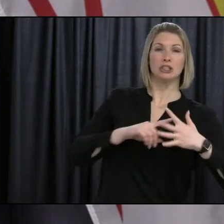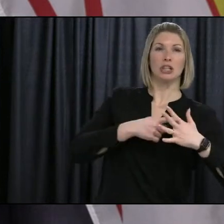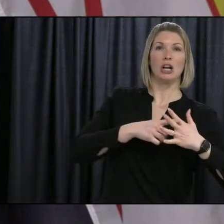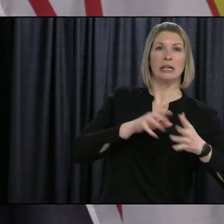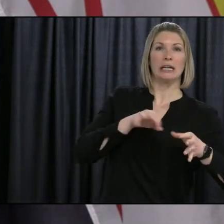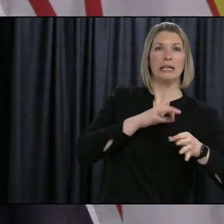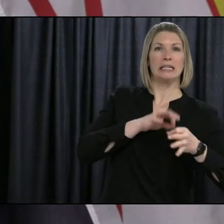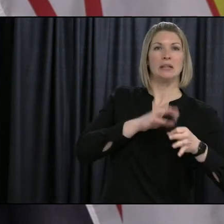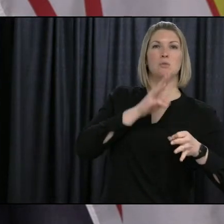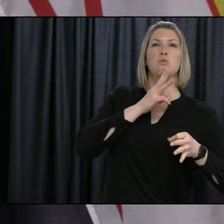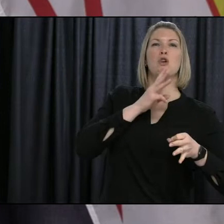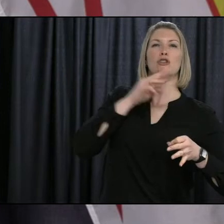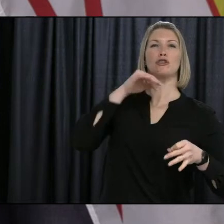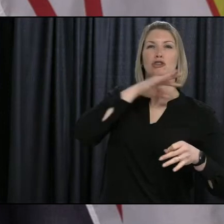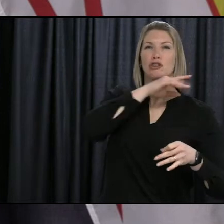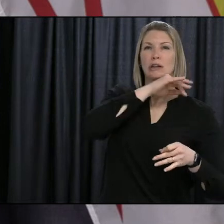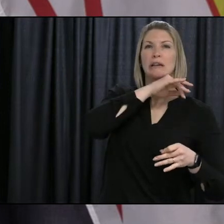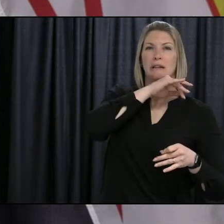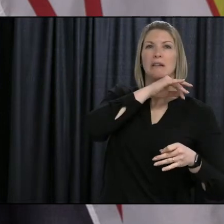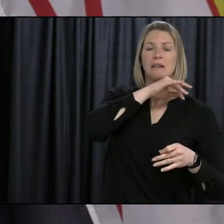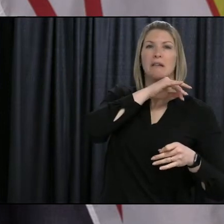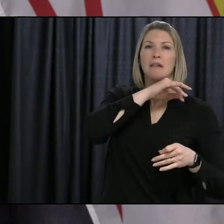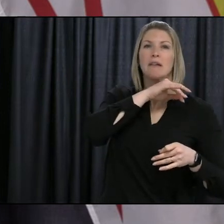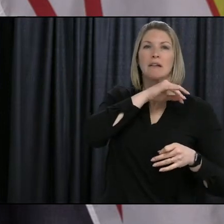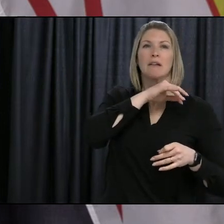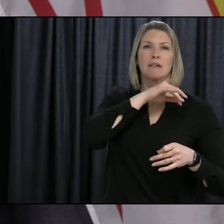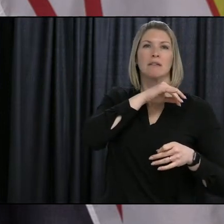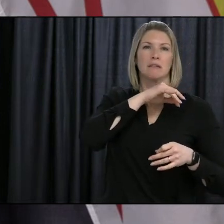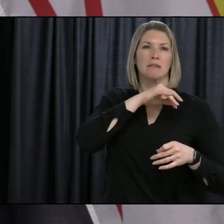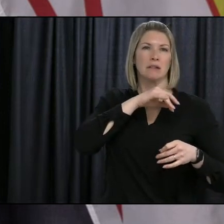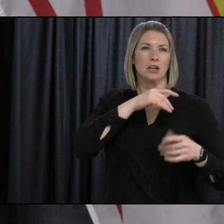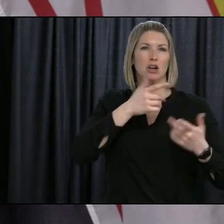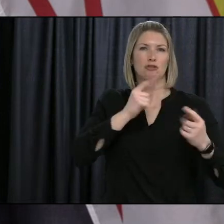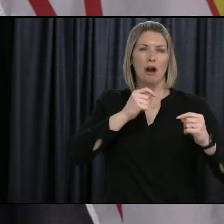we are looking into how we would be able to